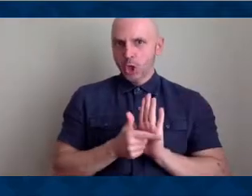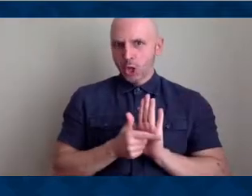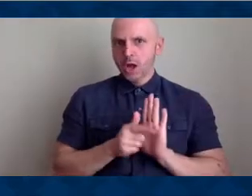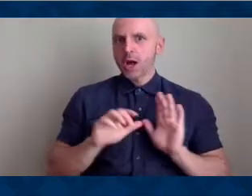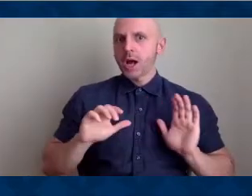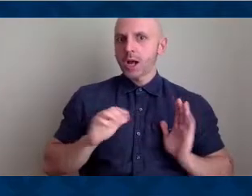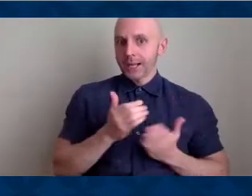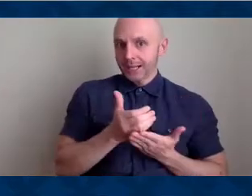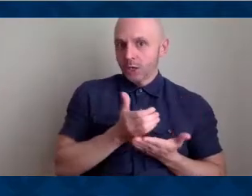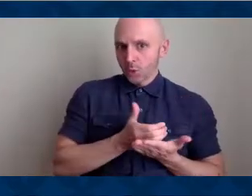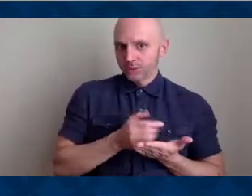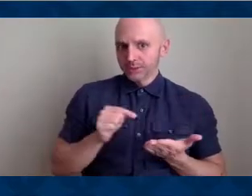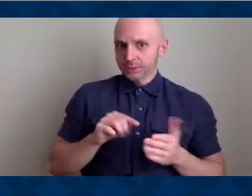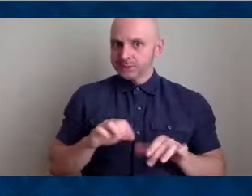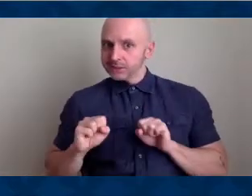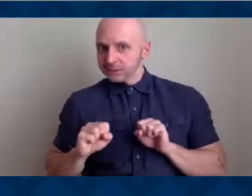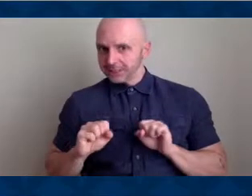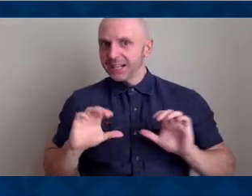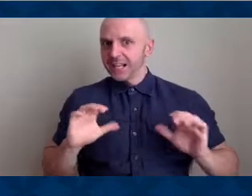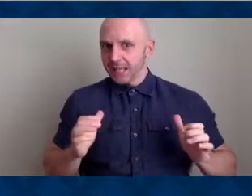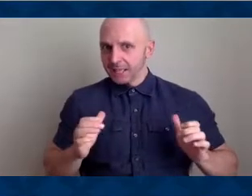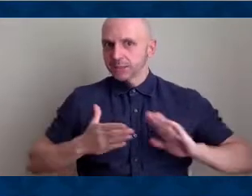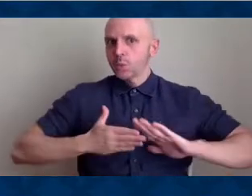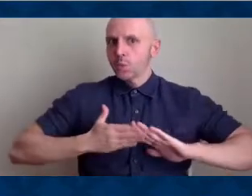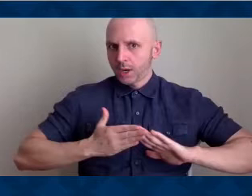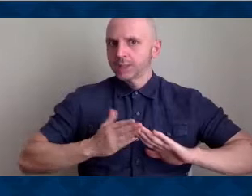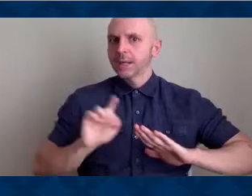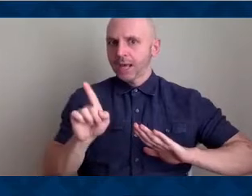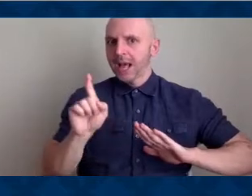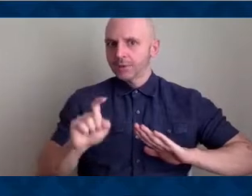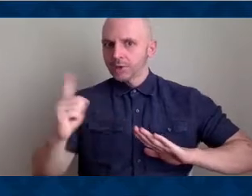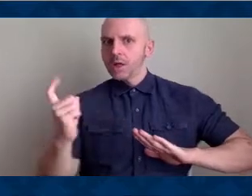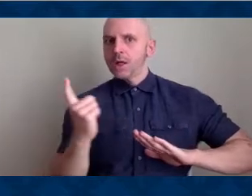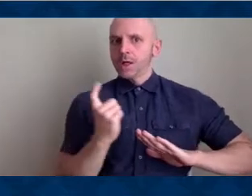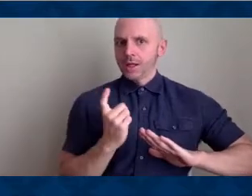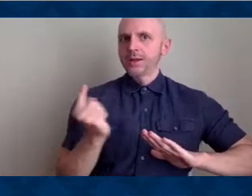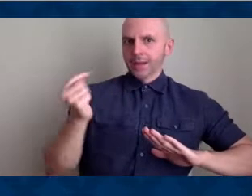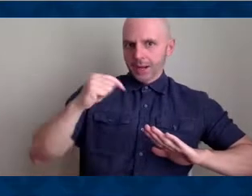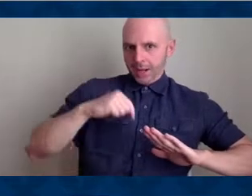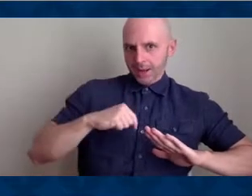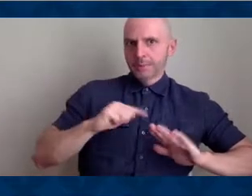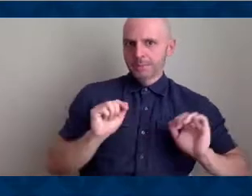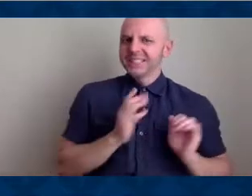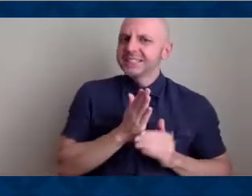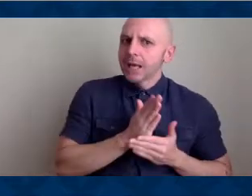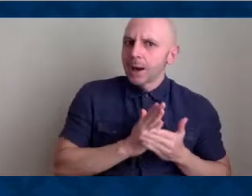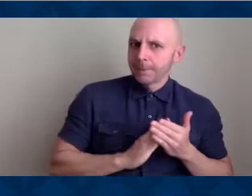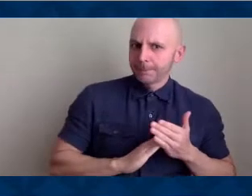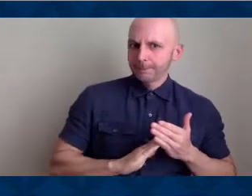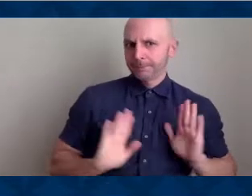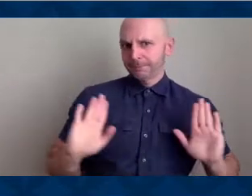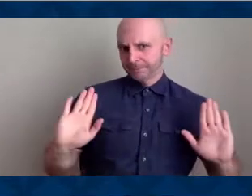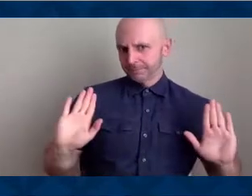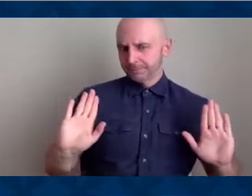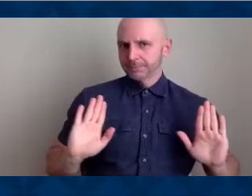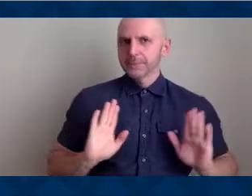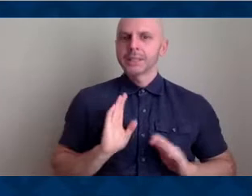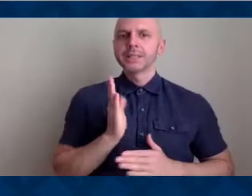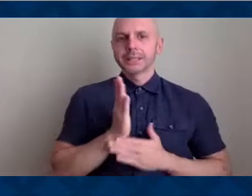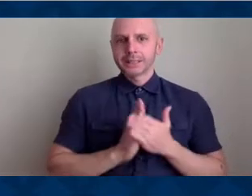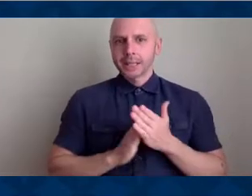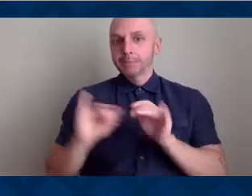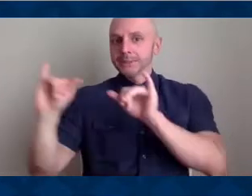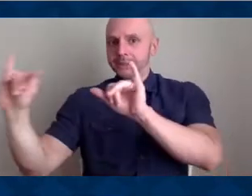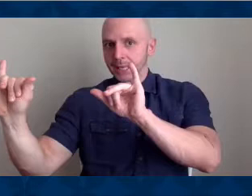all of the courses are running in person, and even the in-person classes are hybrid in the sense that